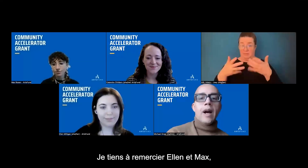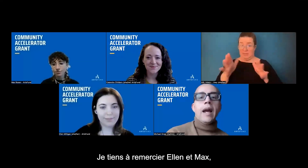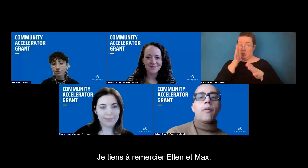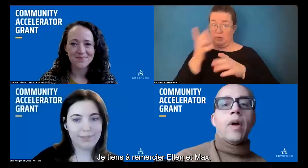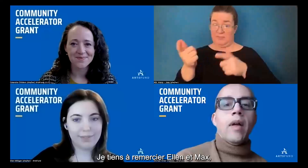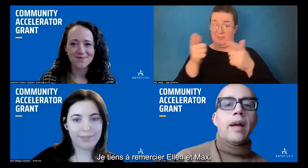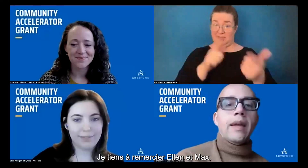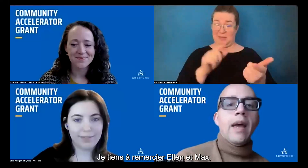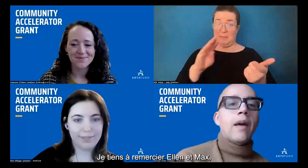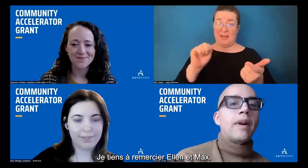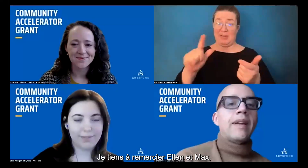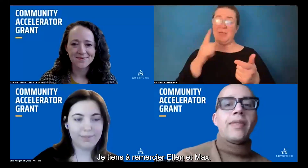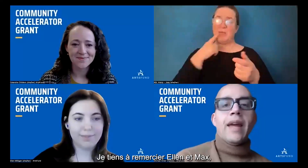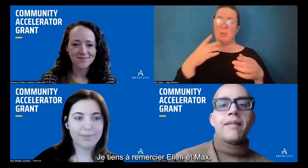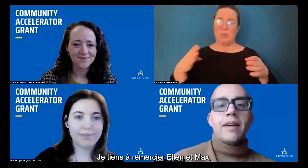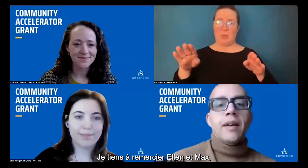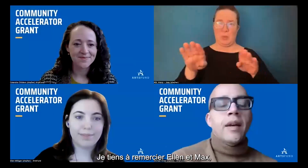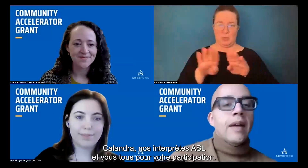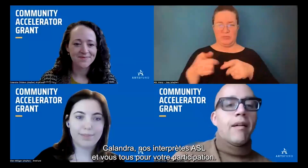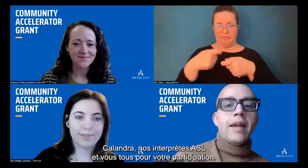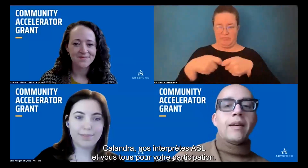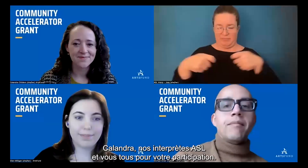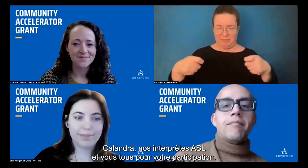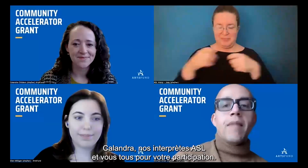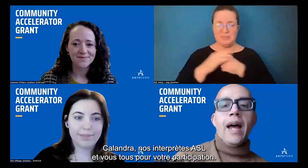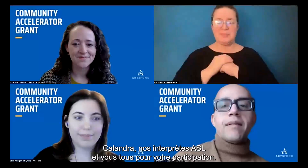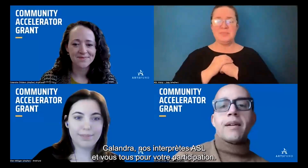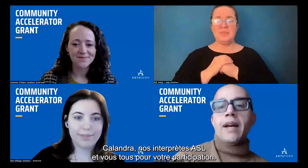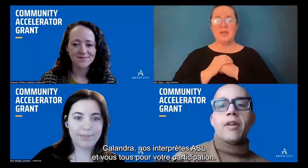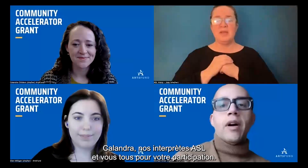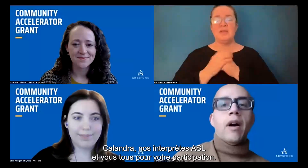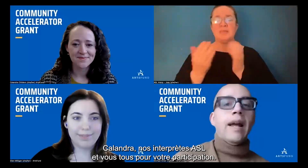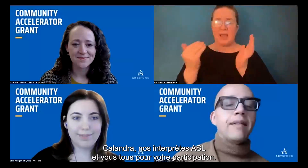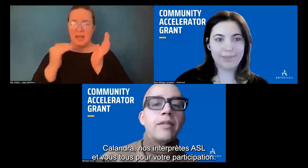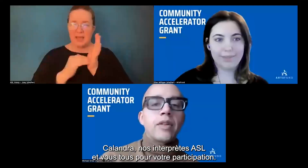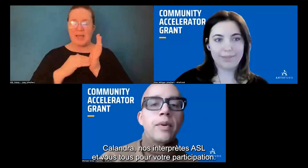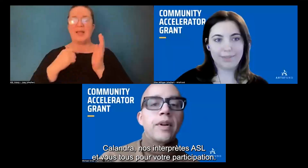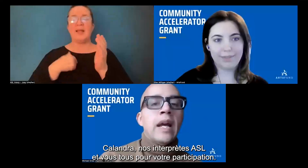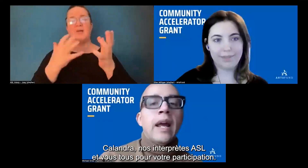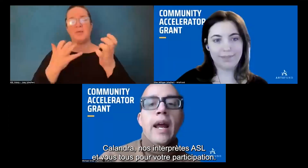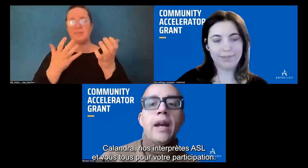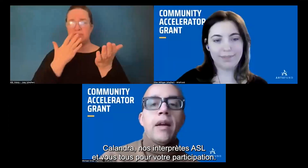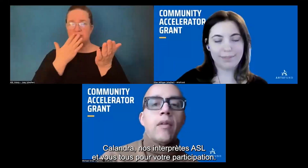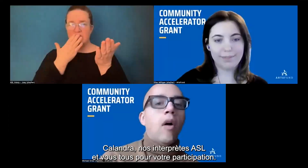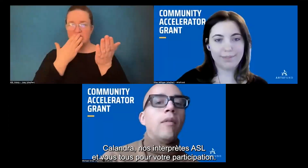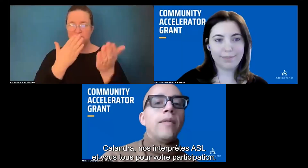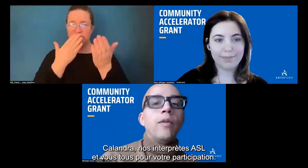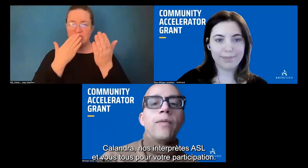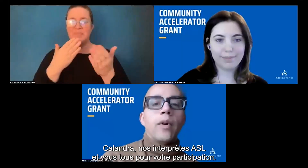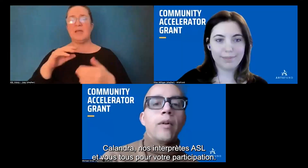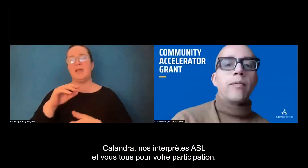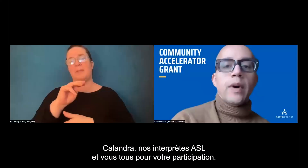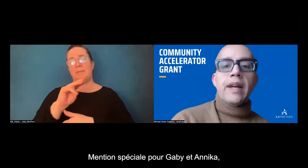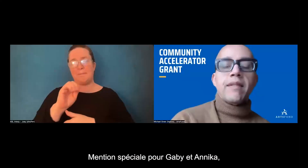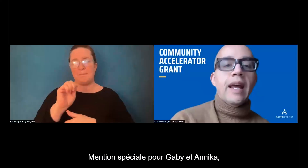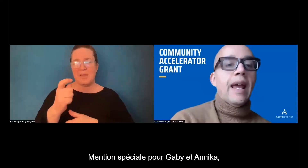All right. Well, again, I want to say thanks to Ellen and Max, Calandra, our ASL interpreters, and all of you